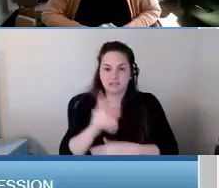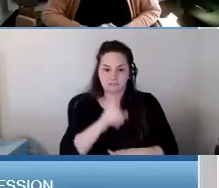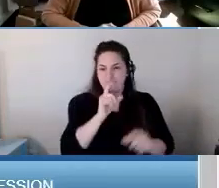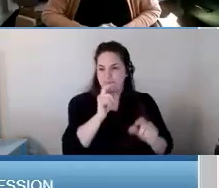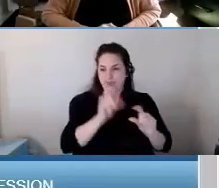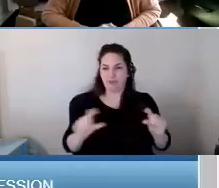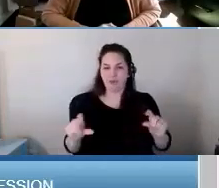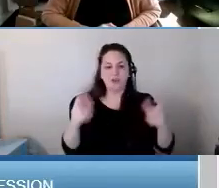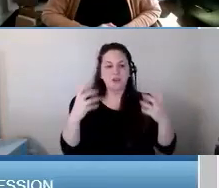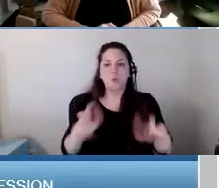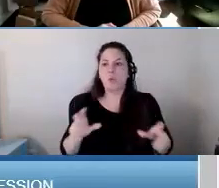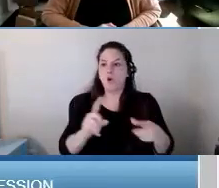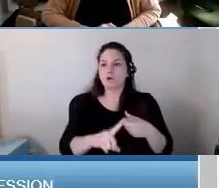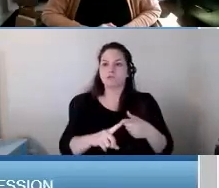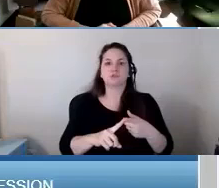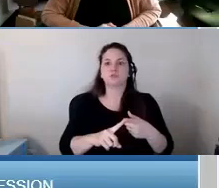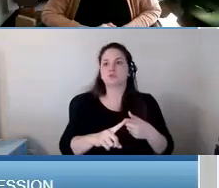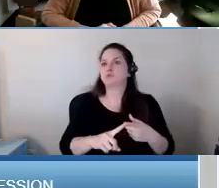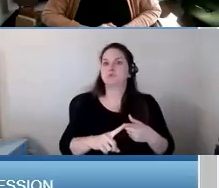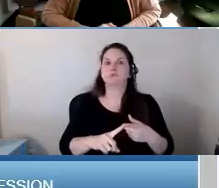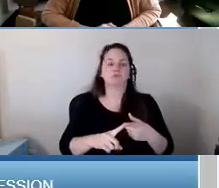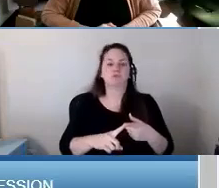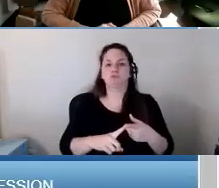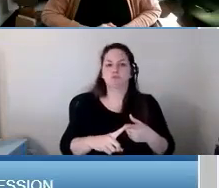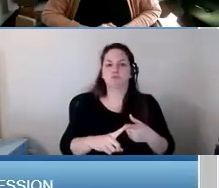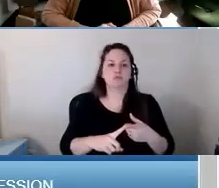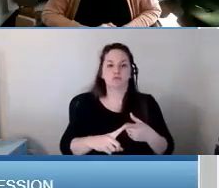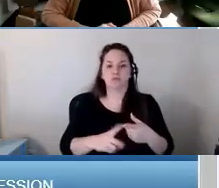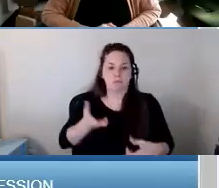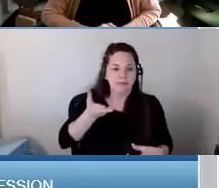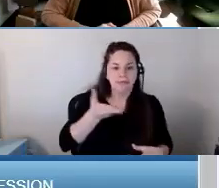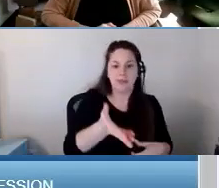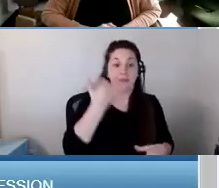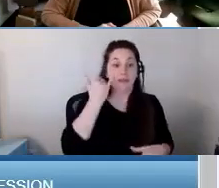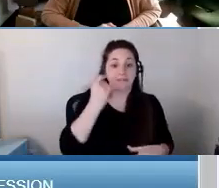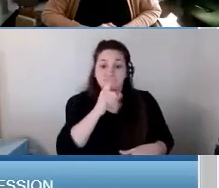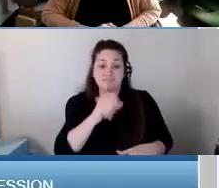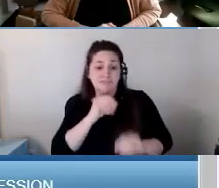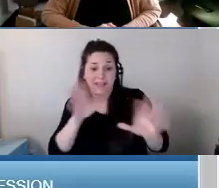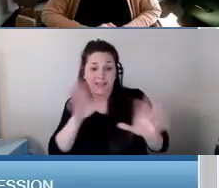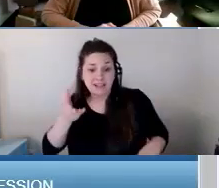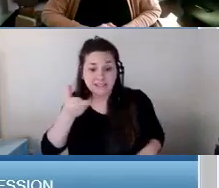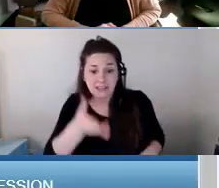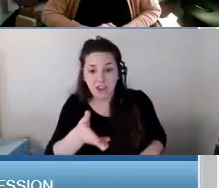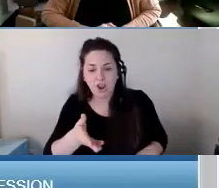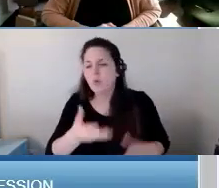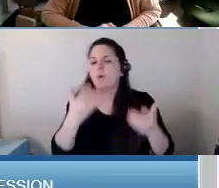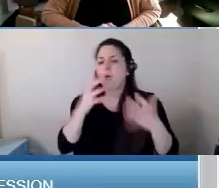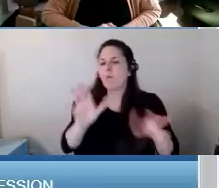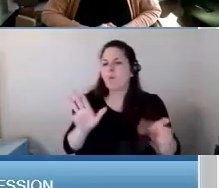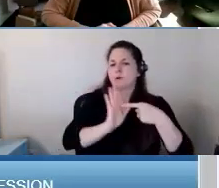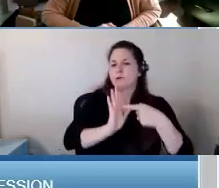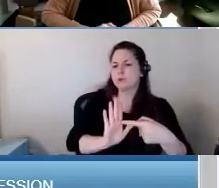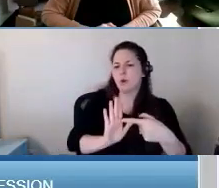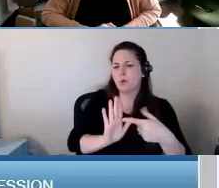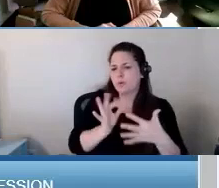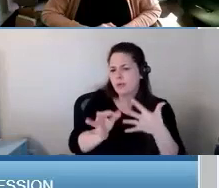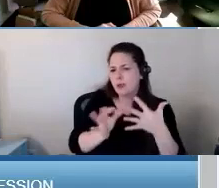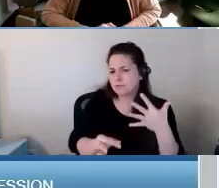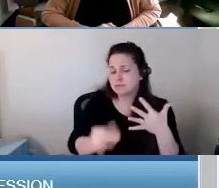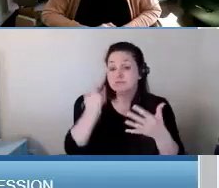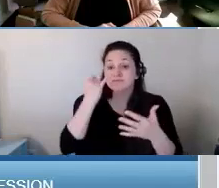to occupy prime real estate on the template itself for disclosures, author information. Let's say you have